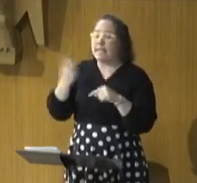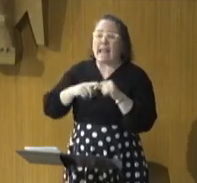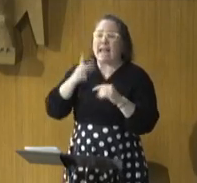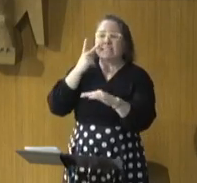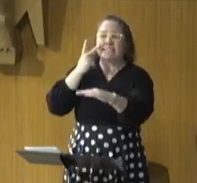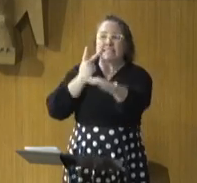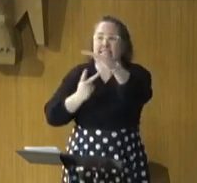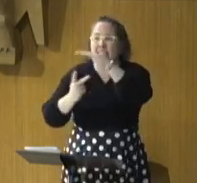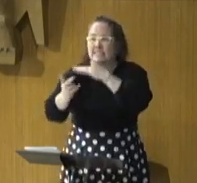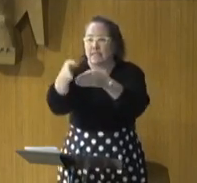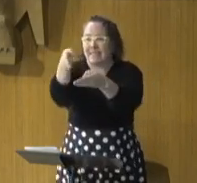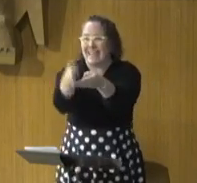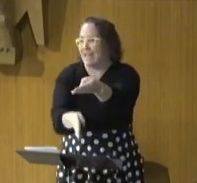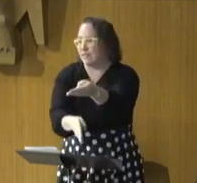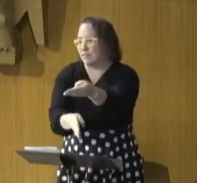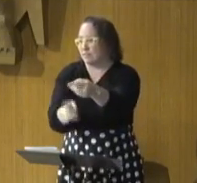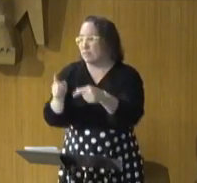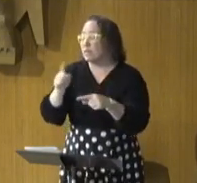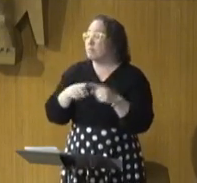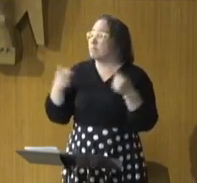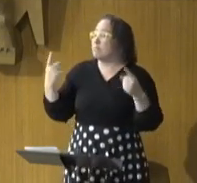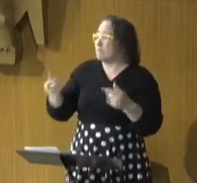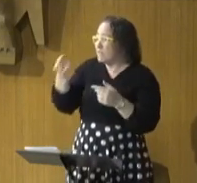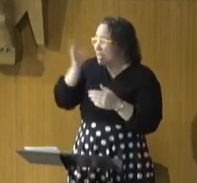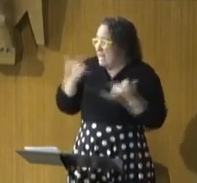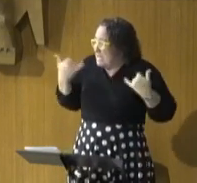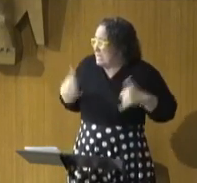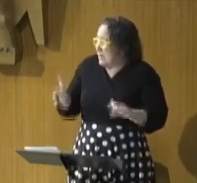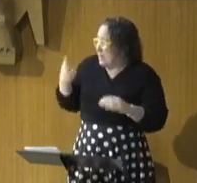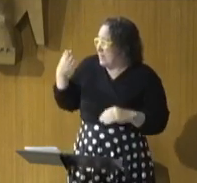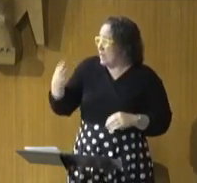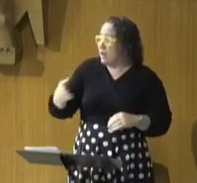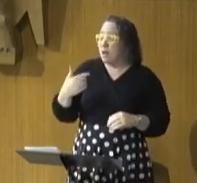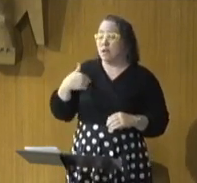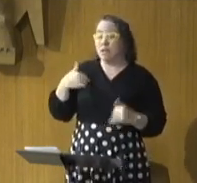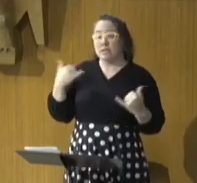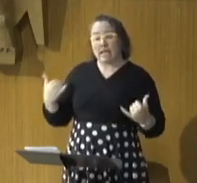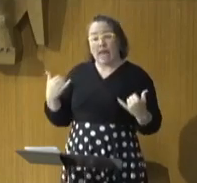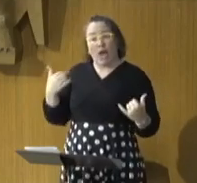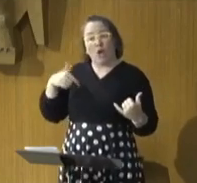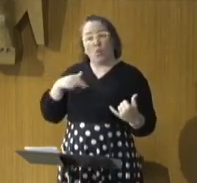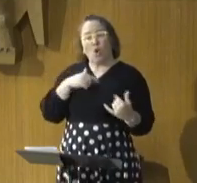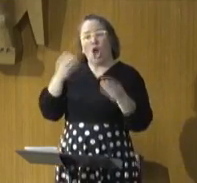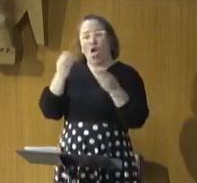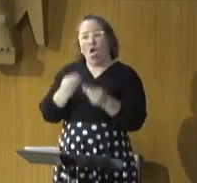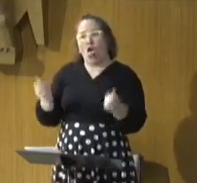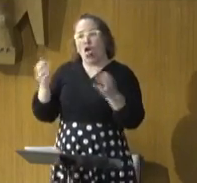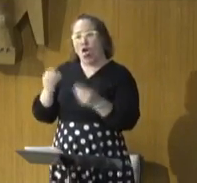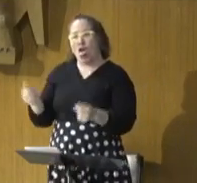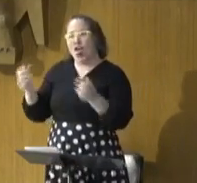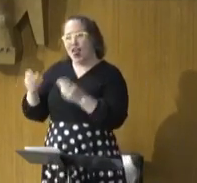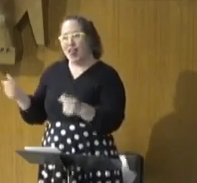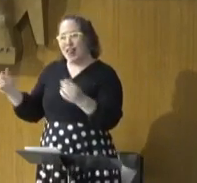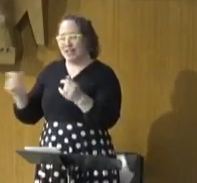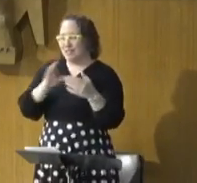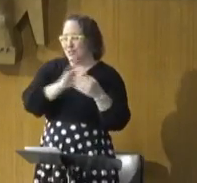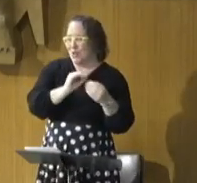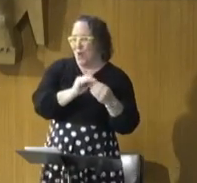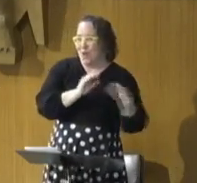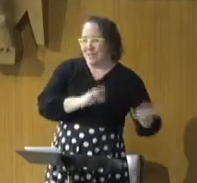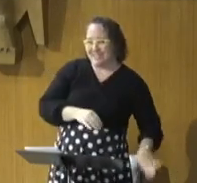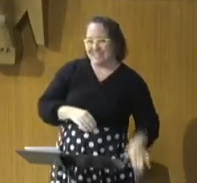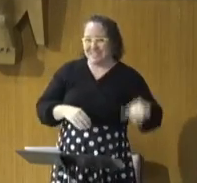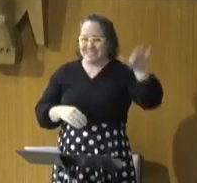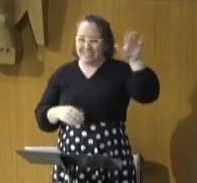of your current reality. And since we're debunking some of these sanitized versions of our childhood